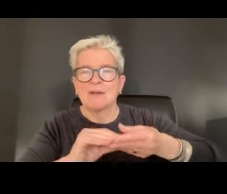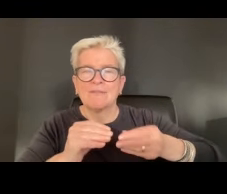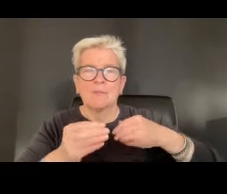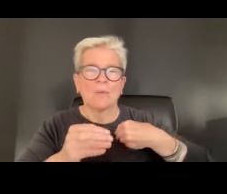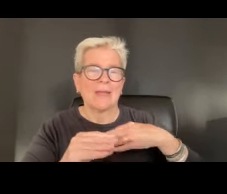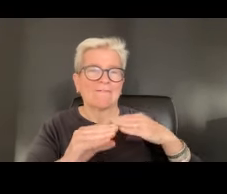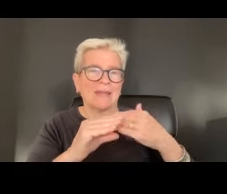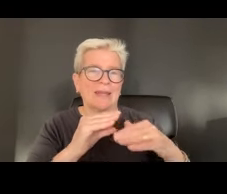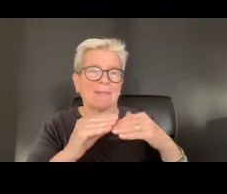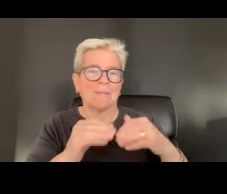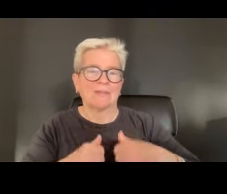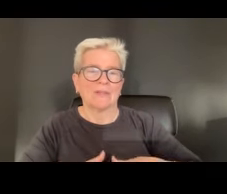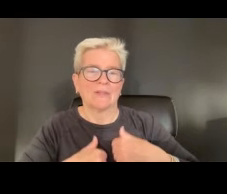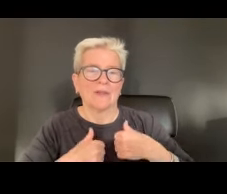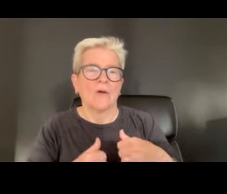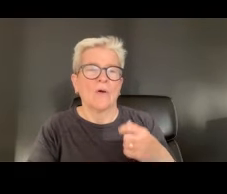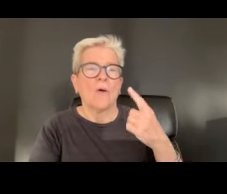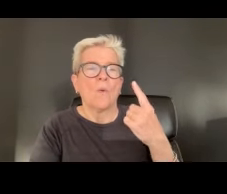address,